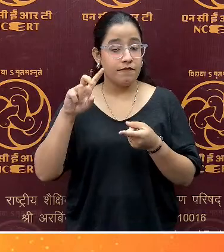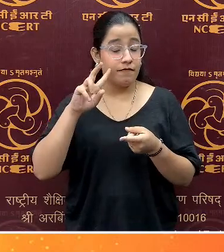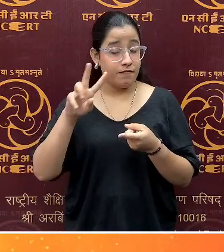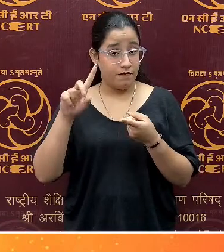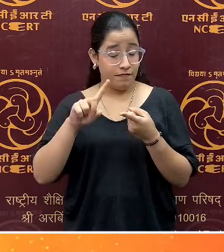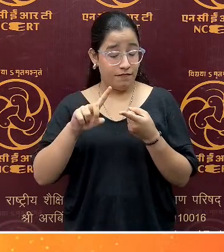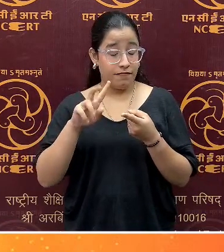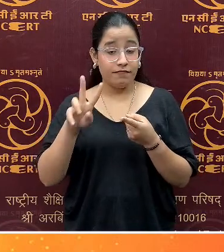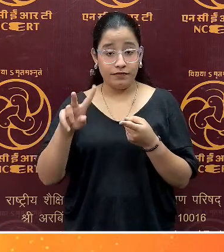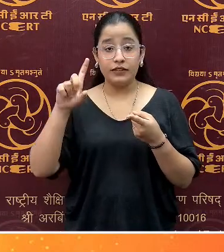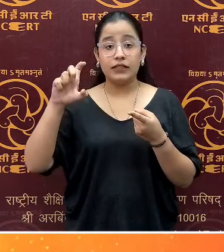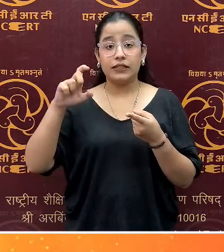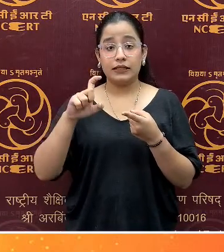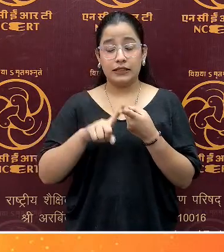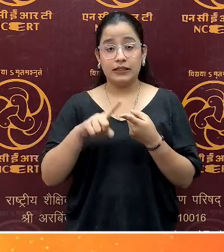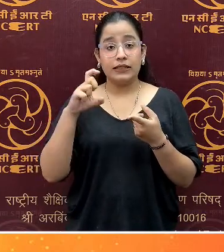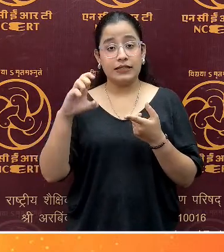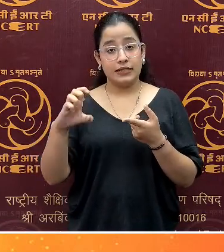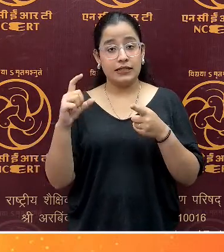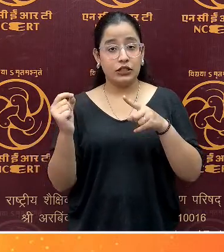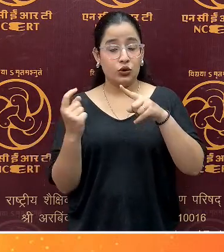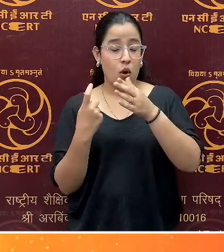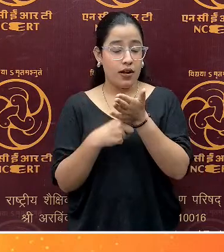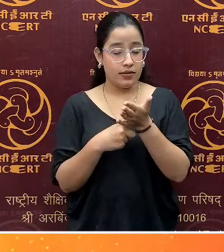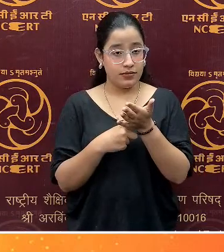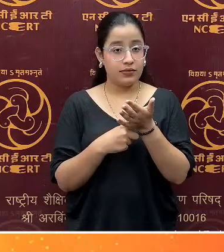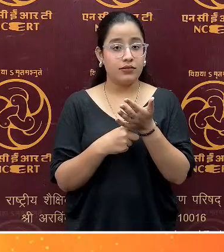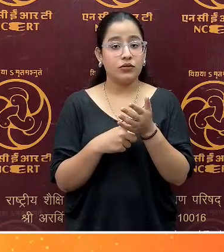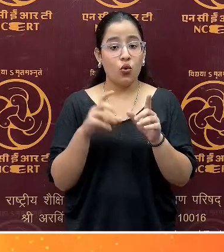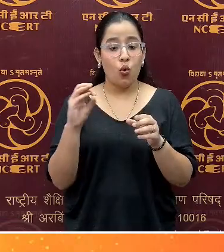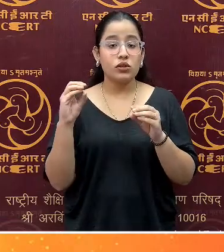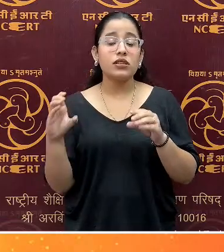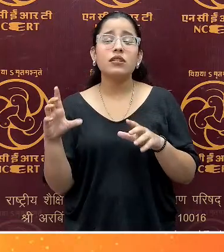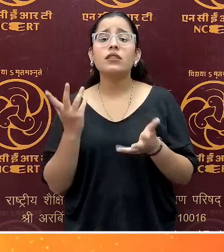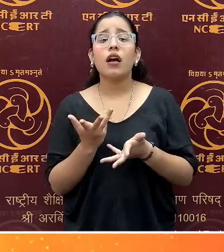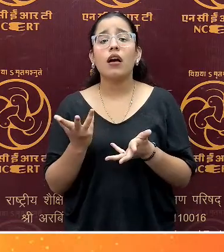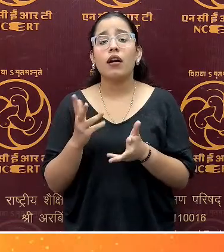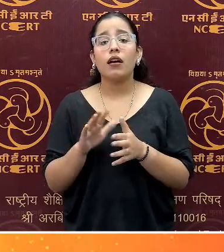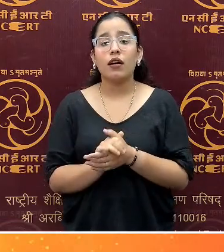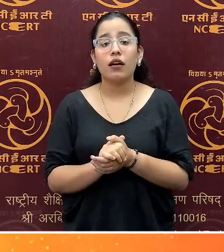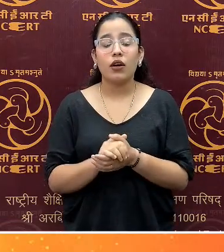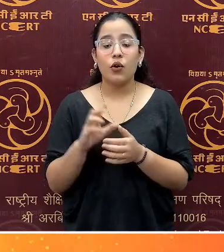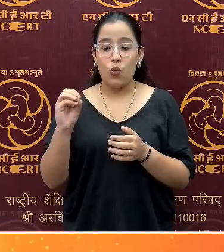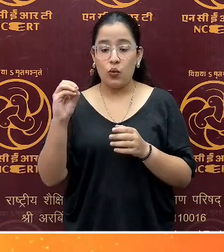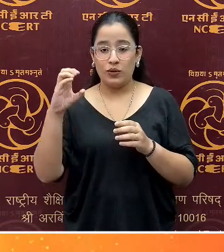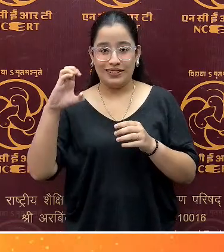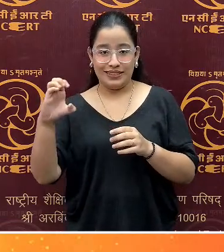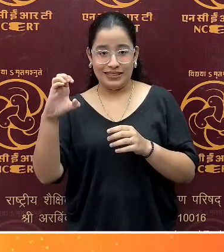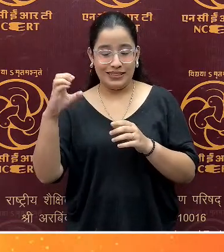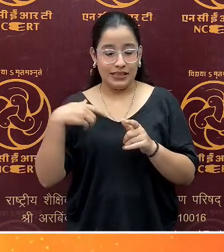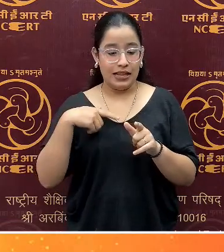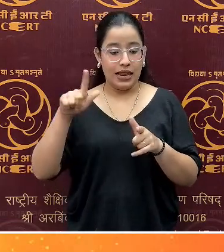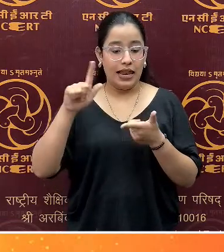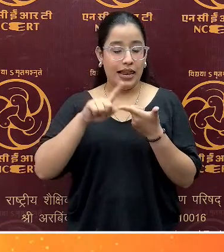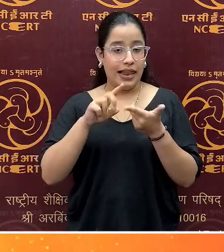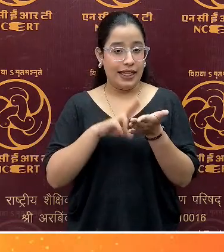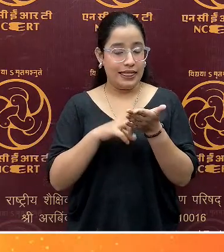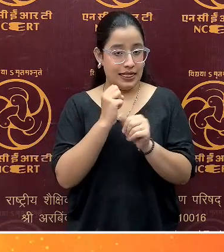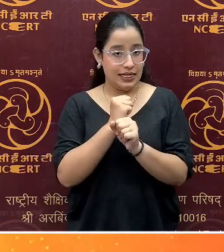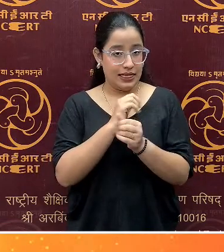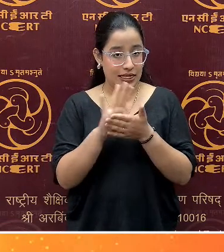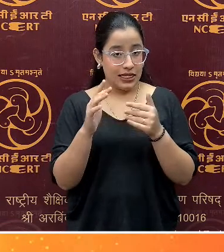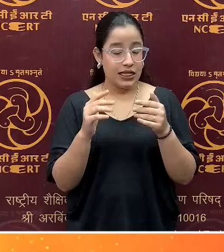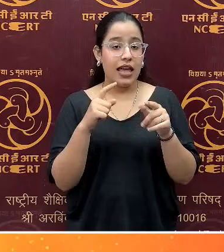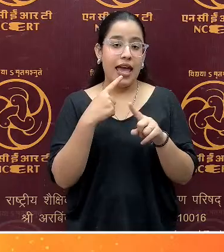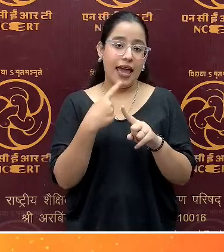BA happens to be xi, because OC, what is OC? O to C has length x, so the vector OC